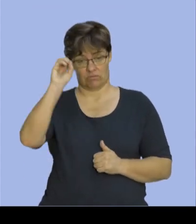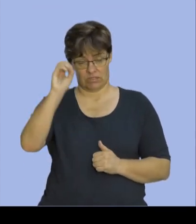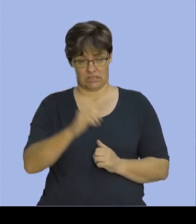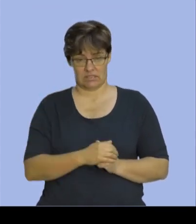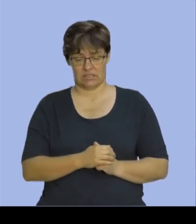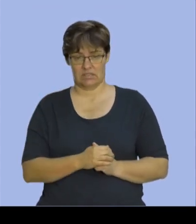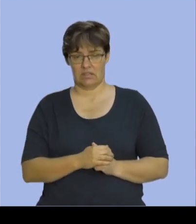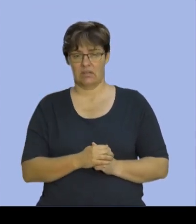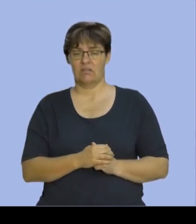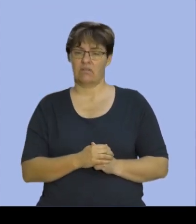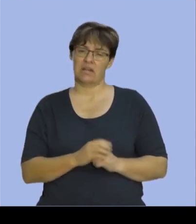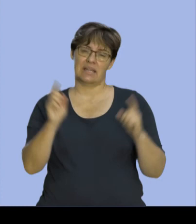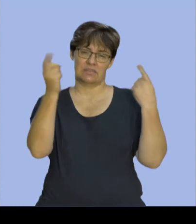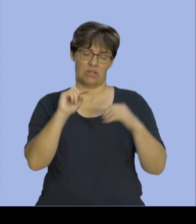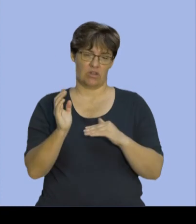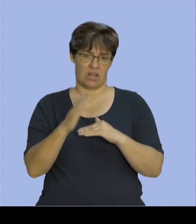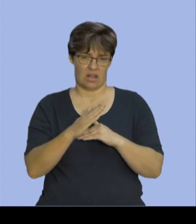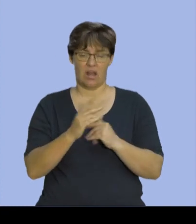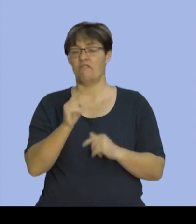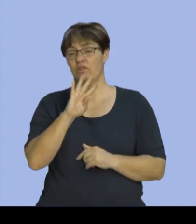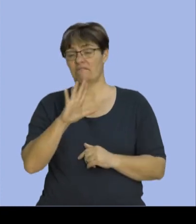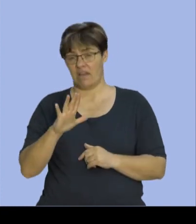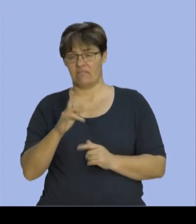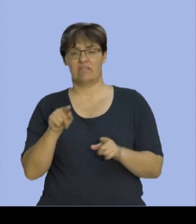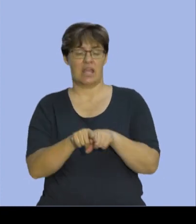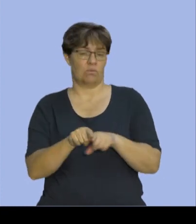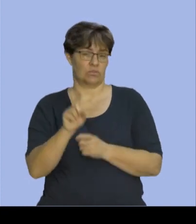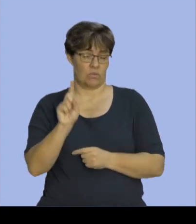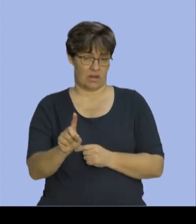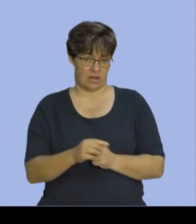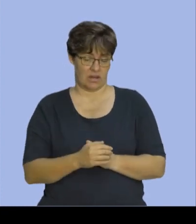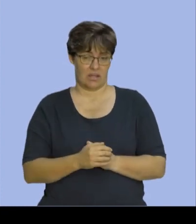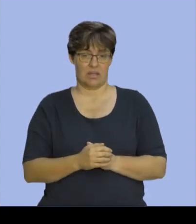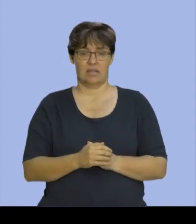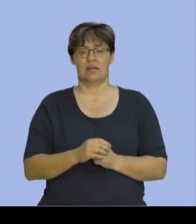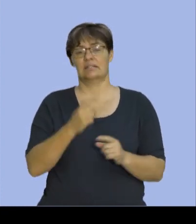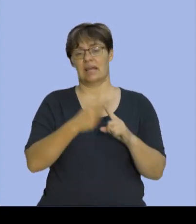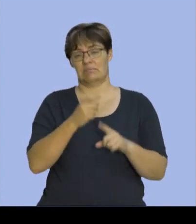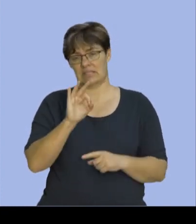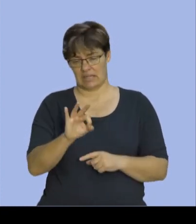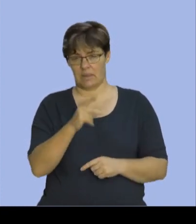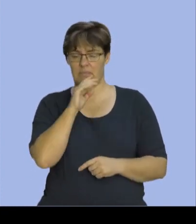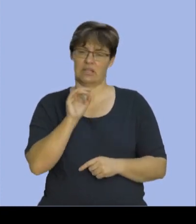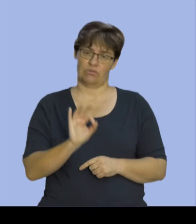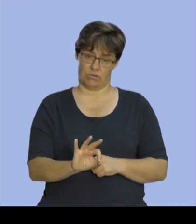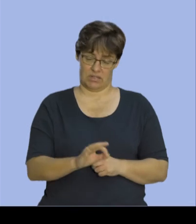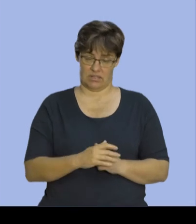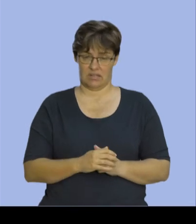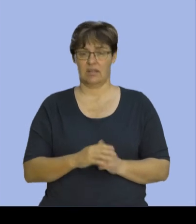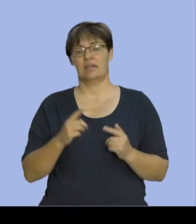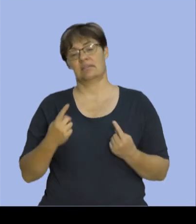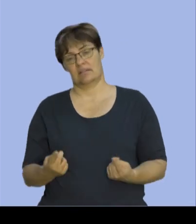special angles, remember tan 45 degrees is 1 times 3, it will be 3. And then we know